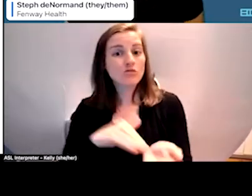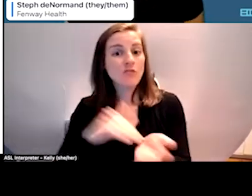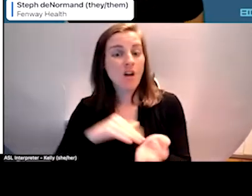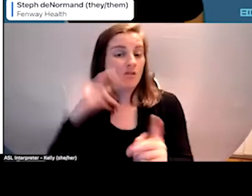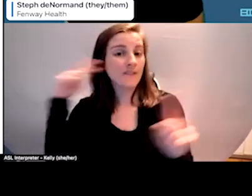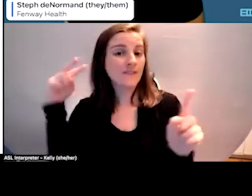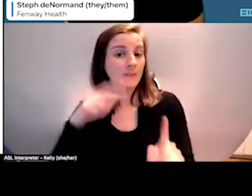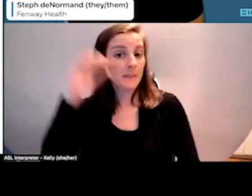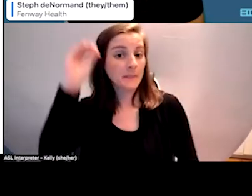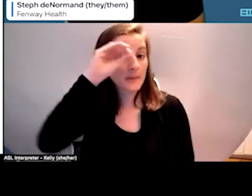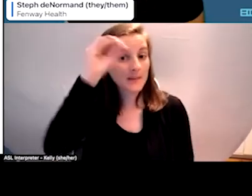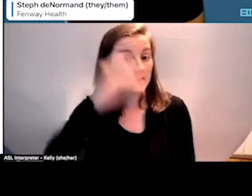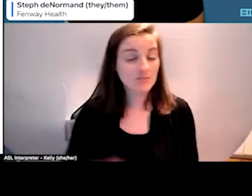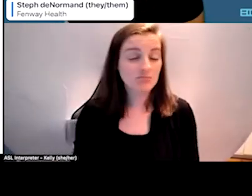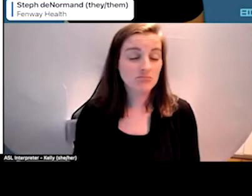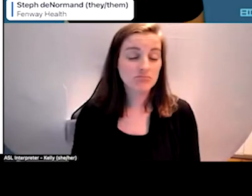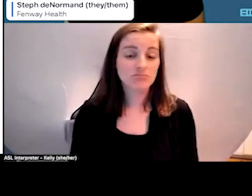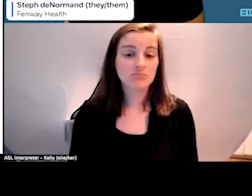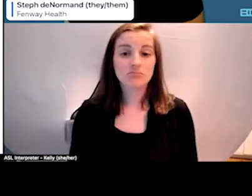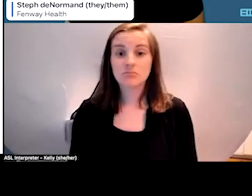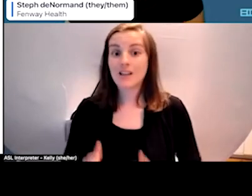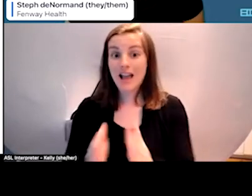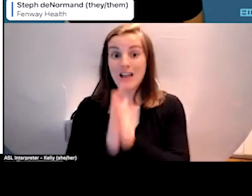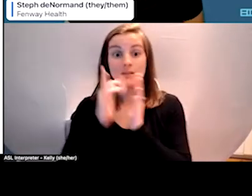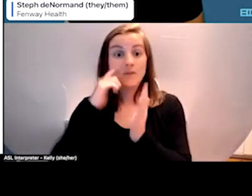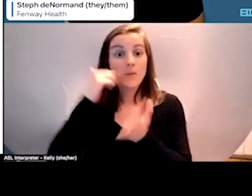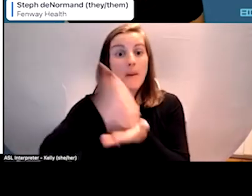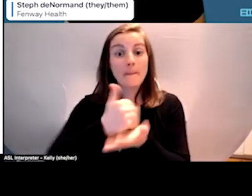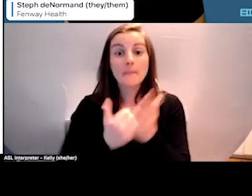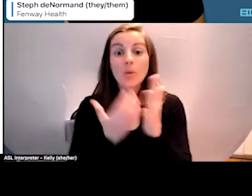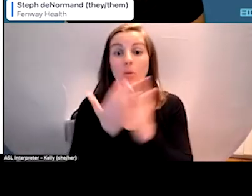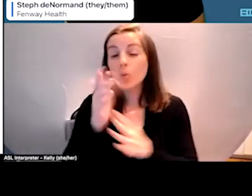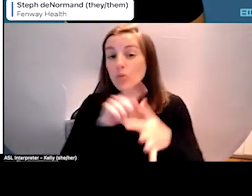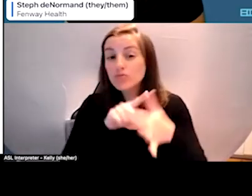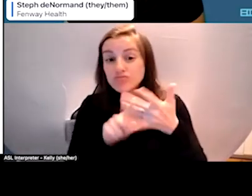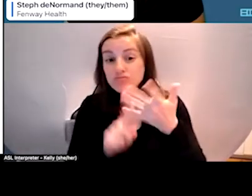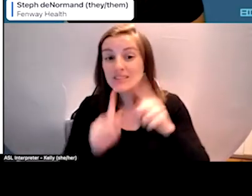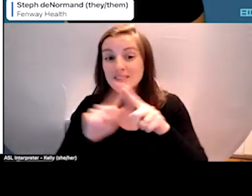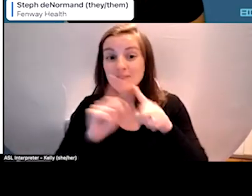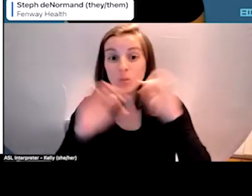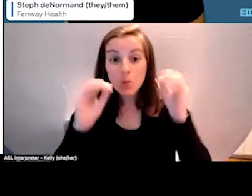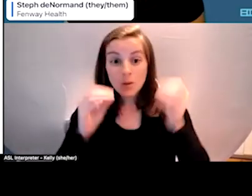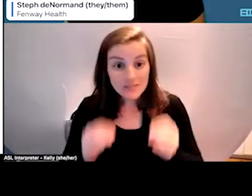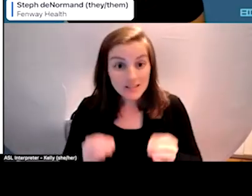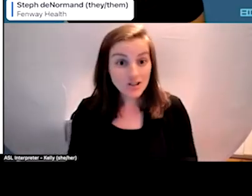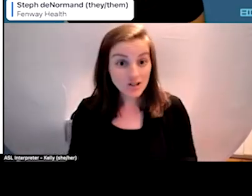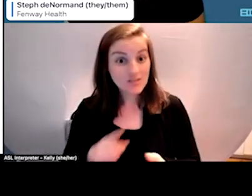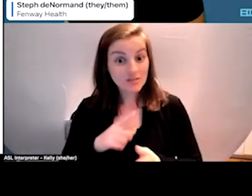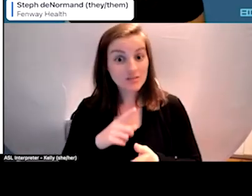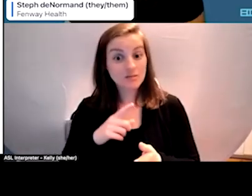one of the many organizations that you've heard from here today, or that I listed just a moment ago.